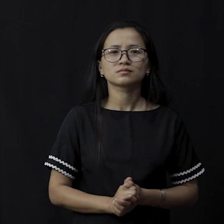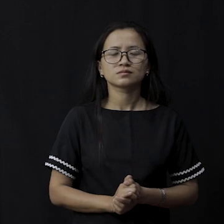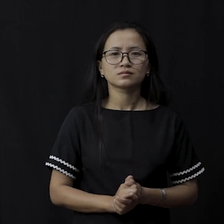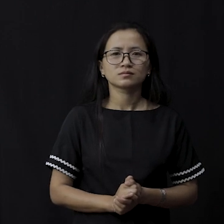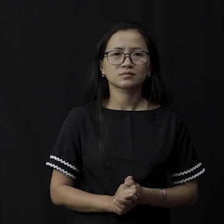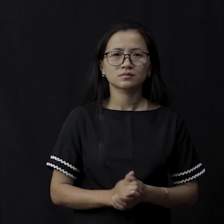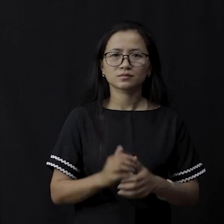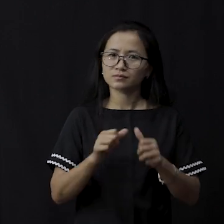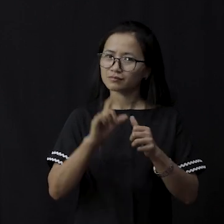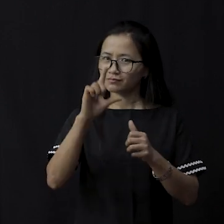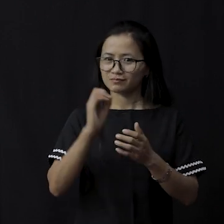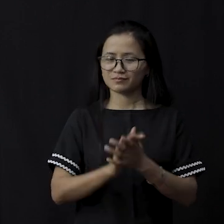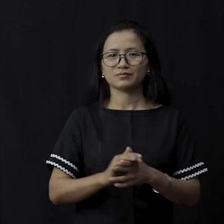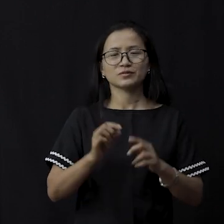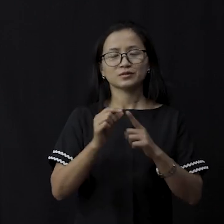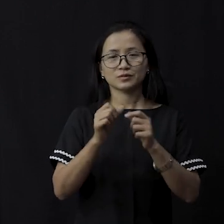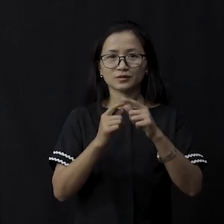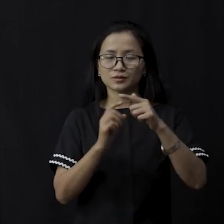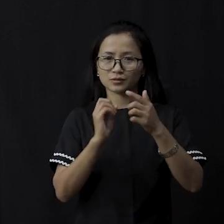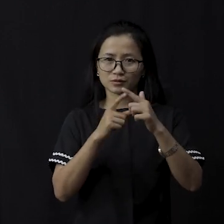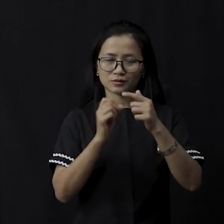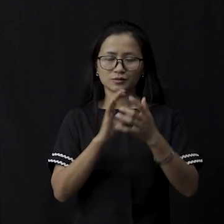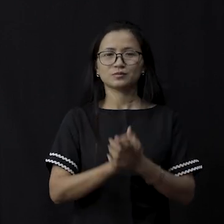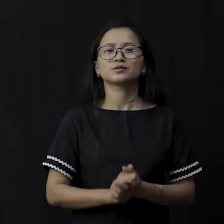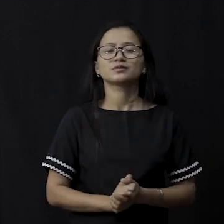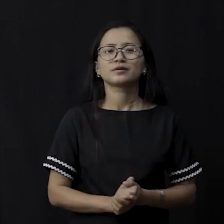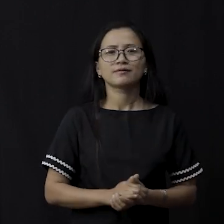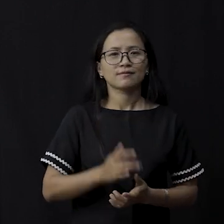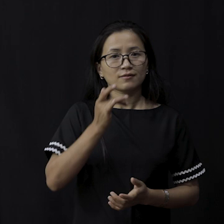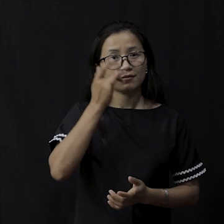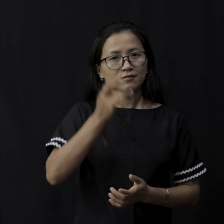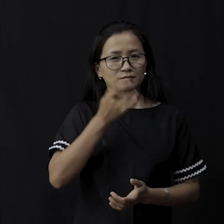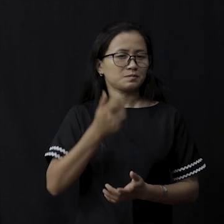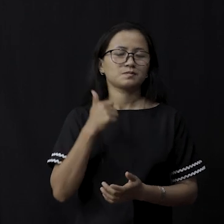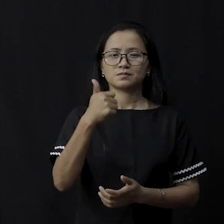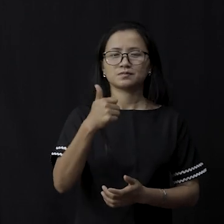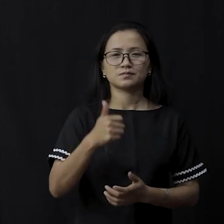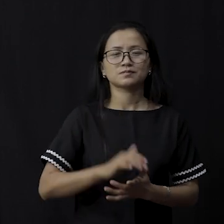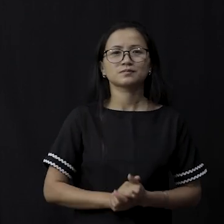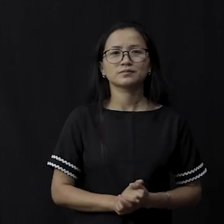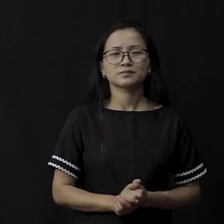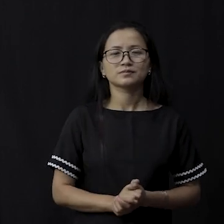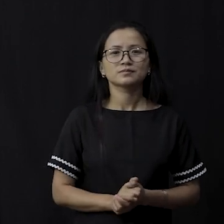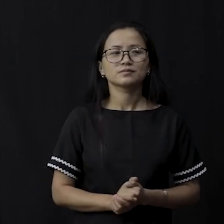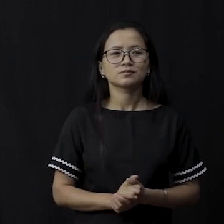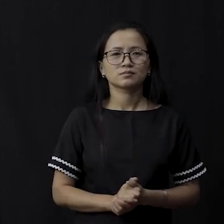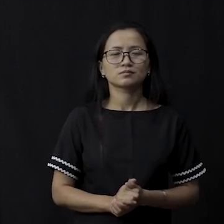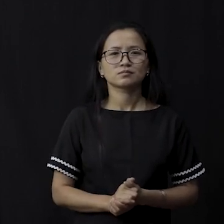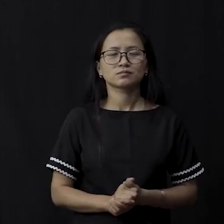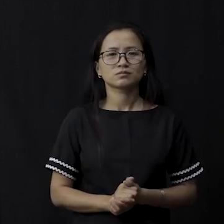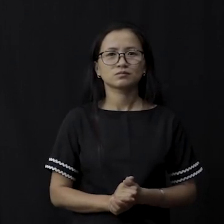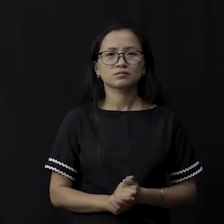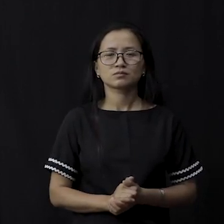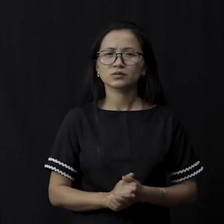taken aloo fry, right? Potatoes. Very tasty. And what else? Just potato and dal? Yes, most